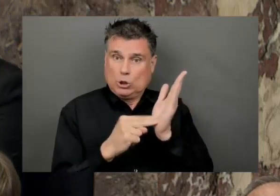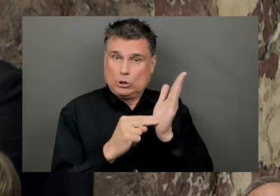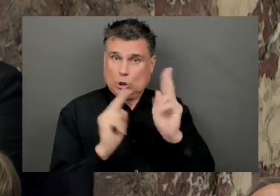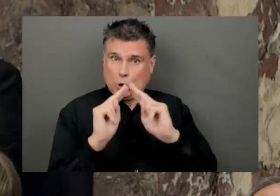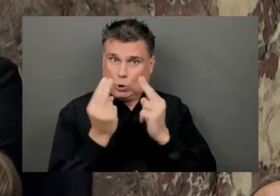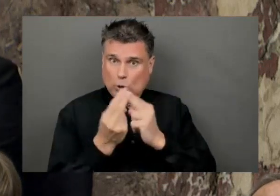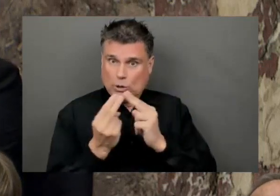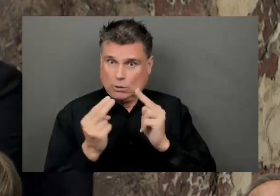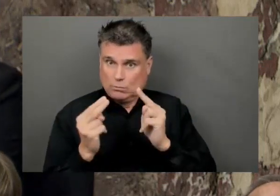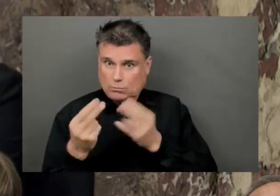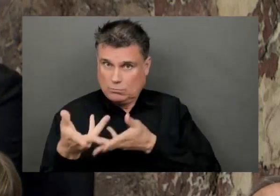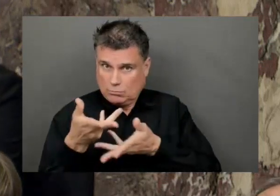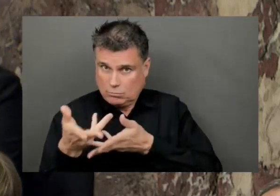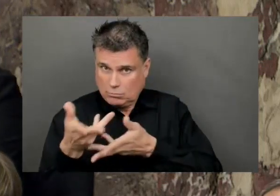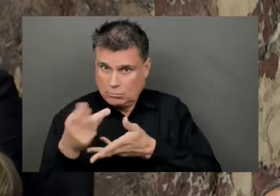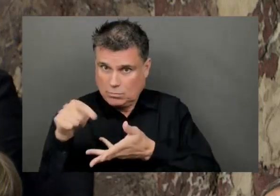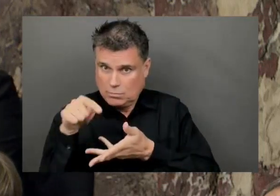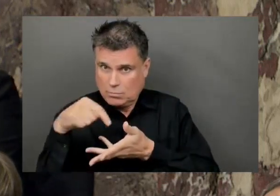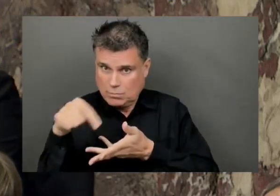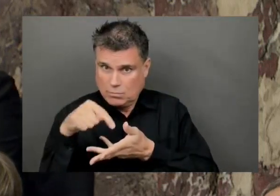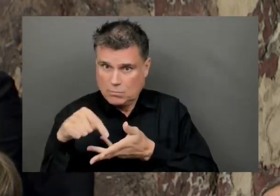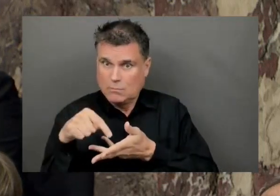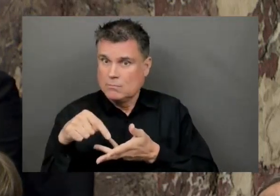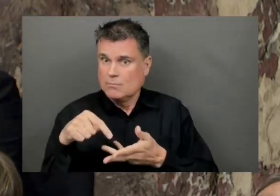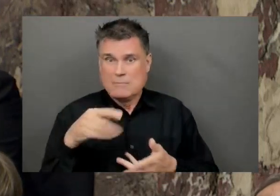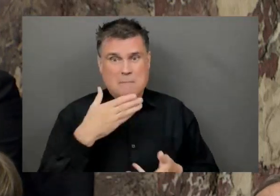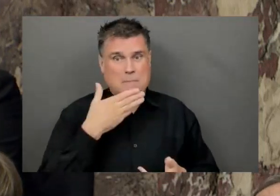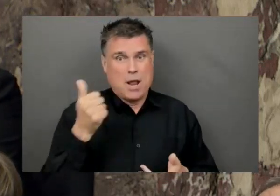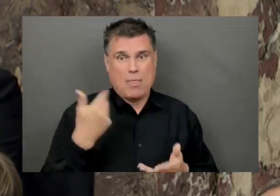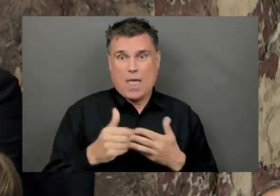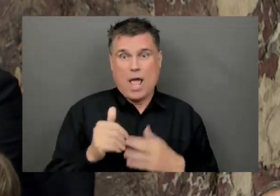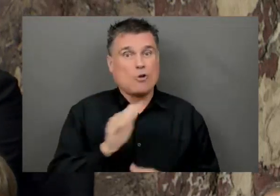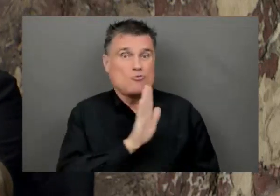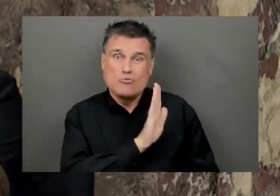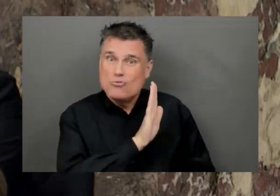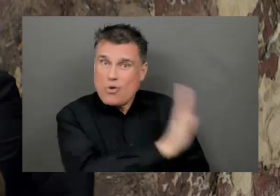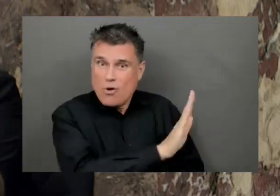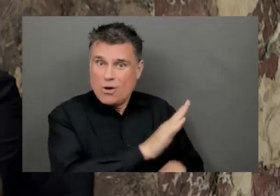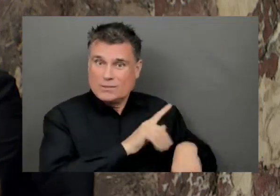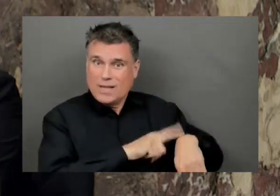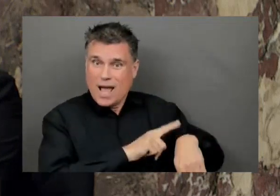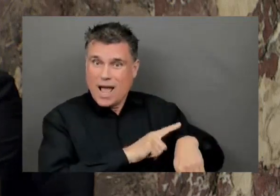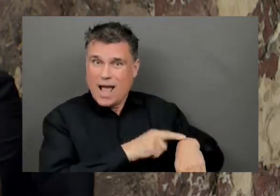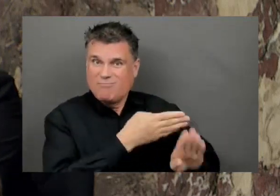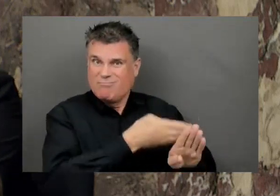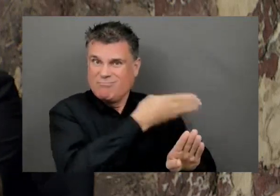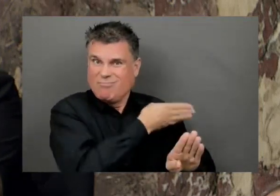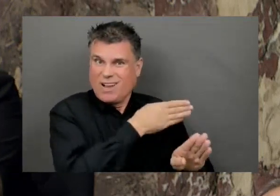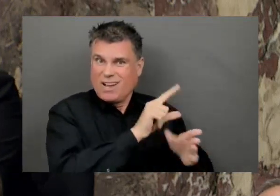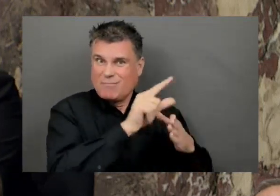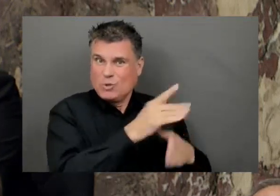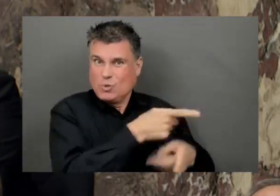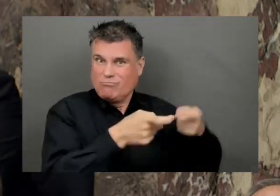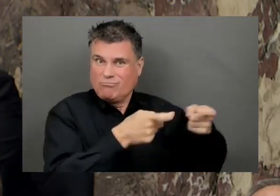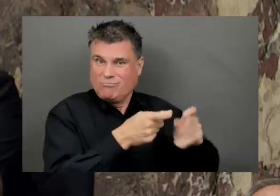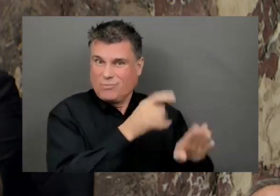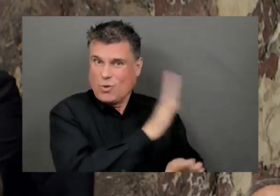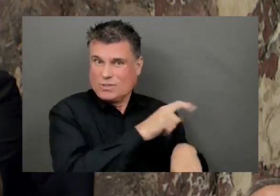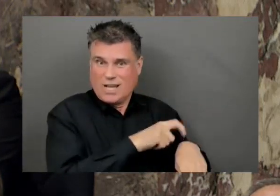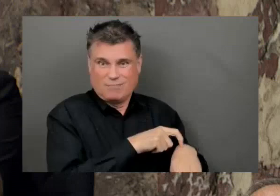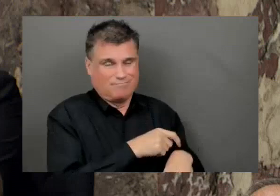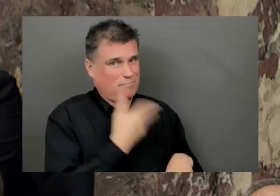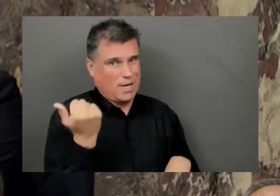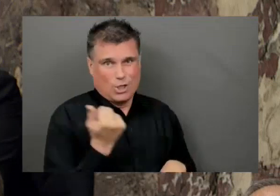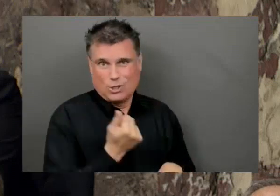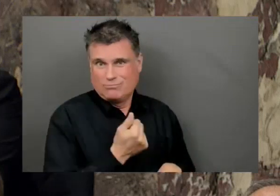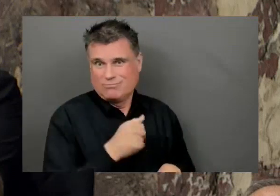Members, Minister will continue. Honourable Speaker, as the members of the House know, and they're just the numbers,